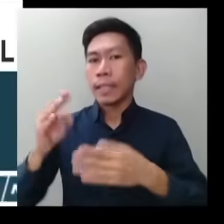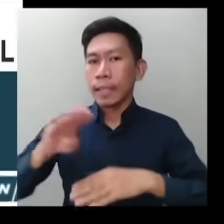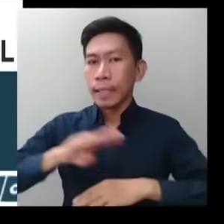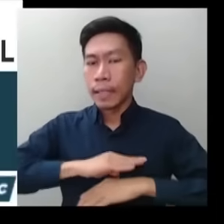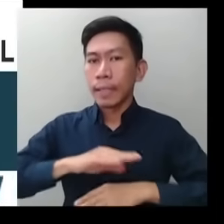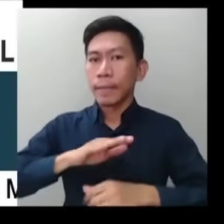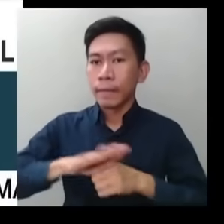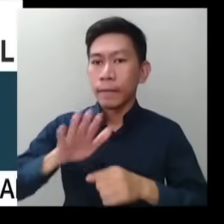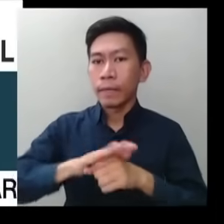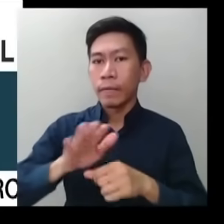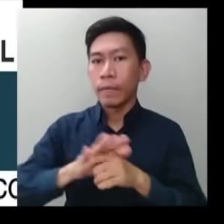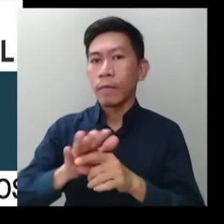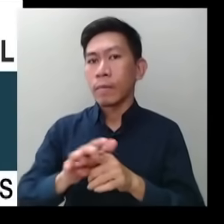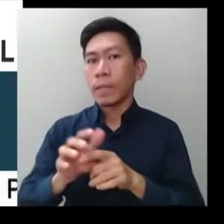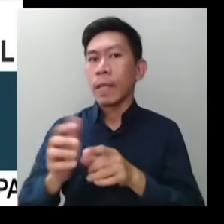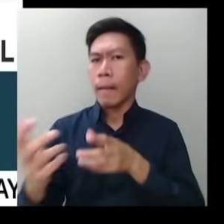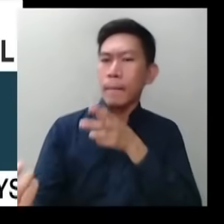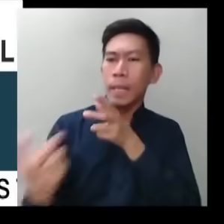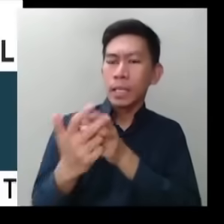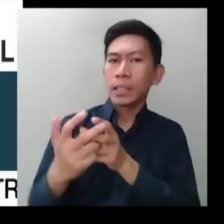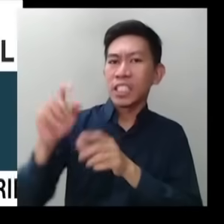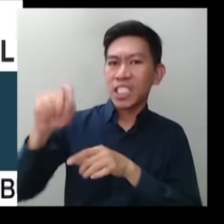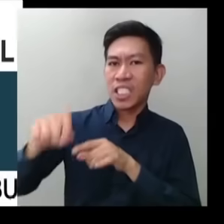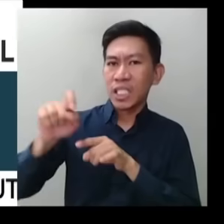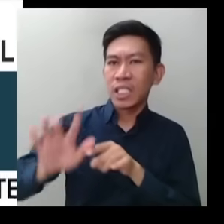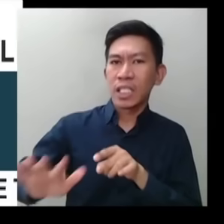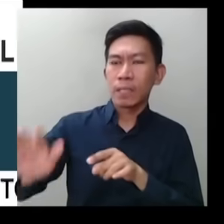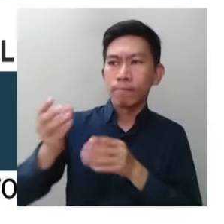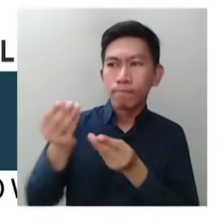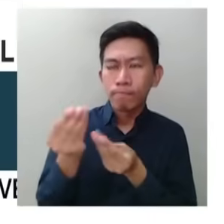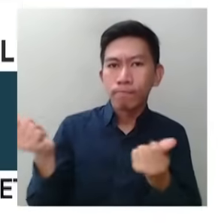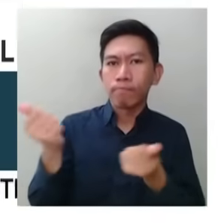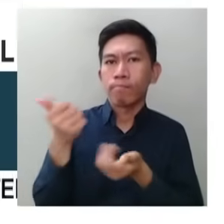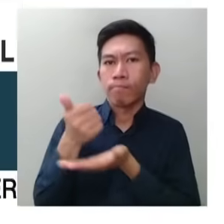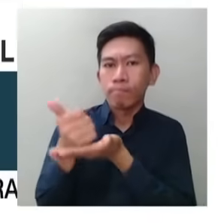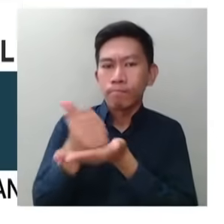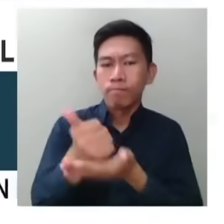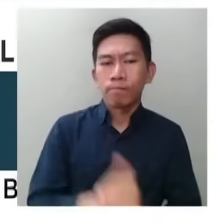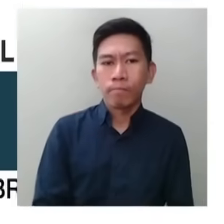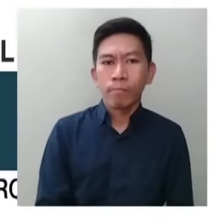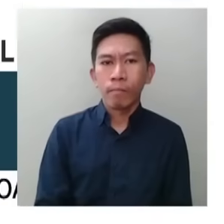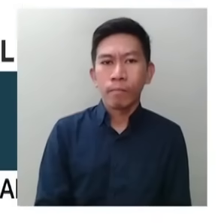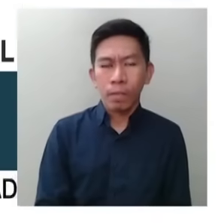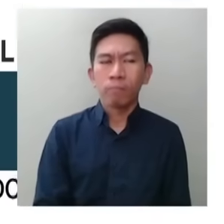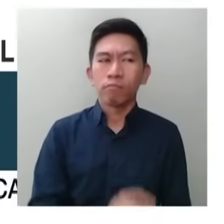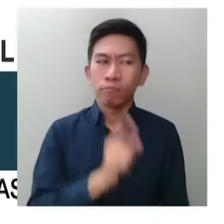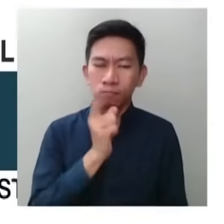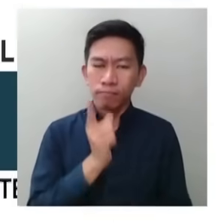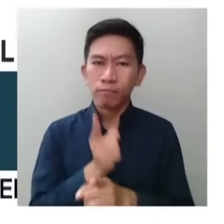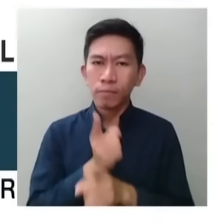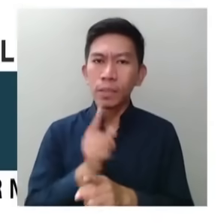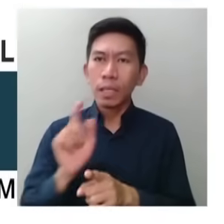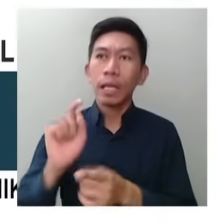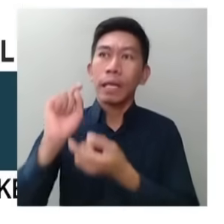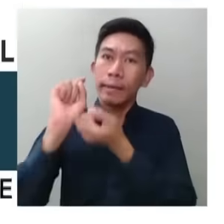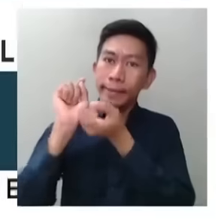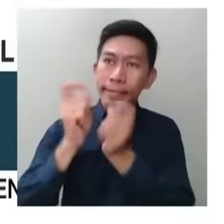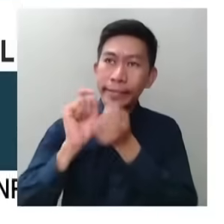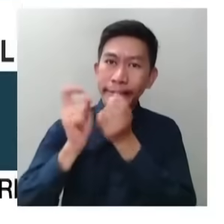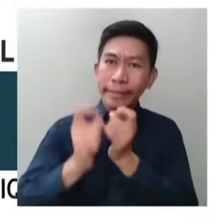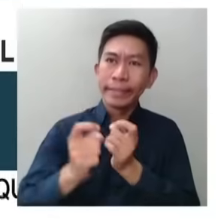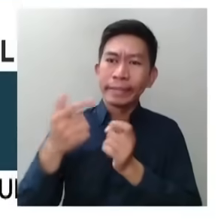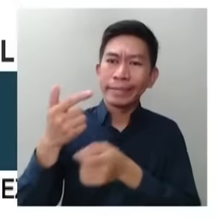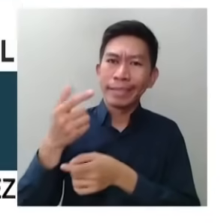to those who may be needing it all levels of government. Yeah, so you said it was ever-changing, specifically Typhoon Goreng,